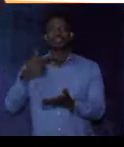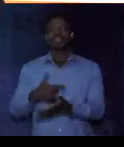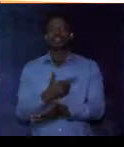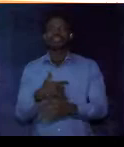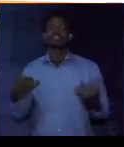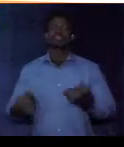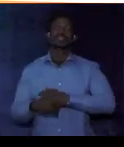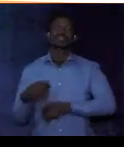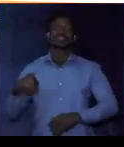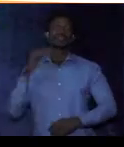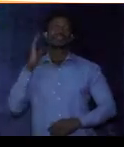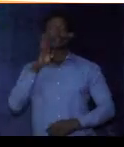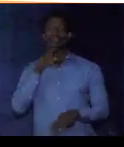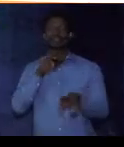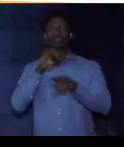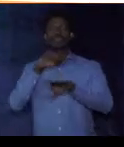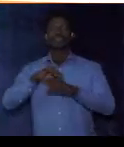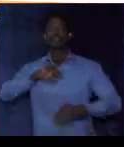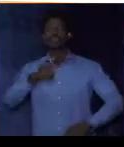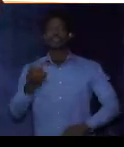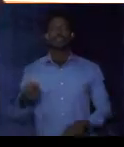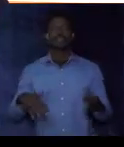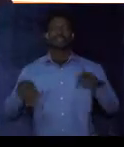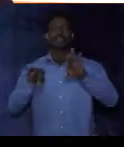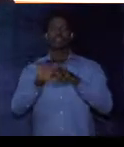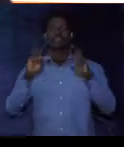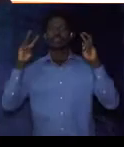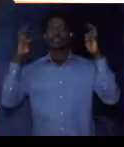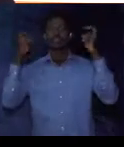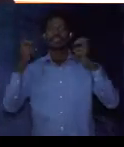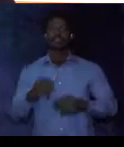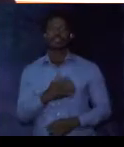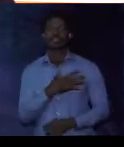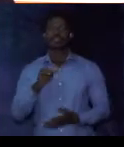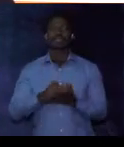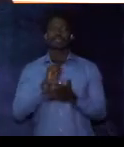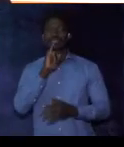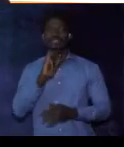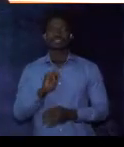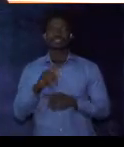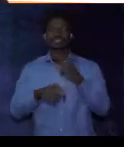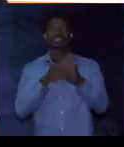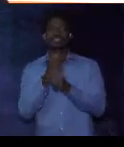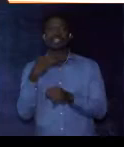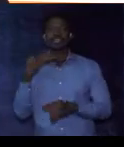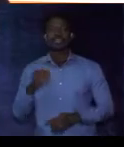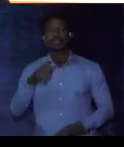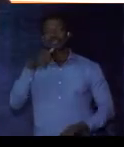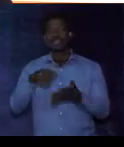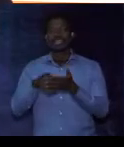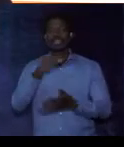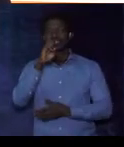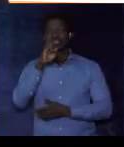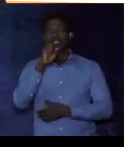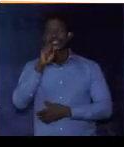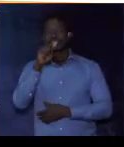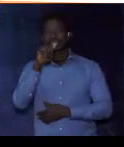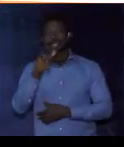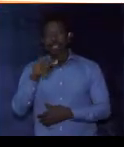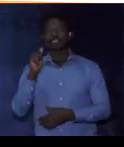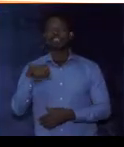In our English studies lesson today, we will be looking at another important topic, and that is types of